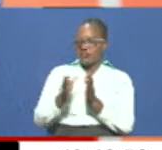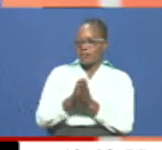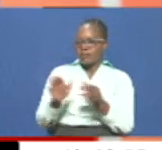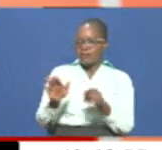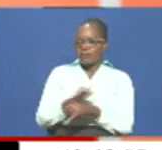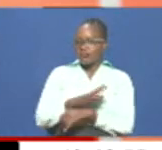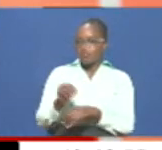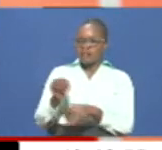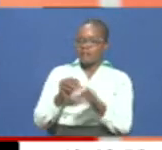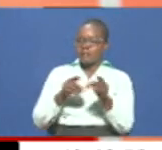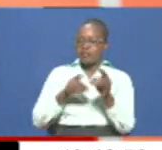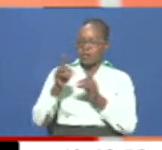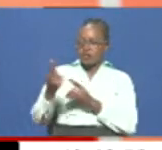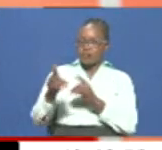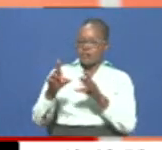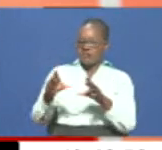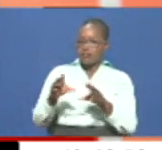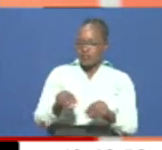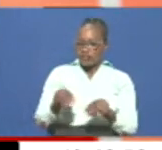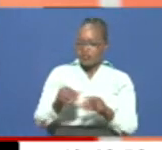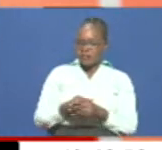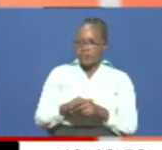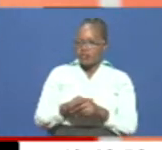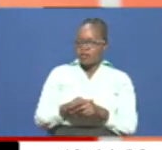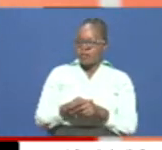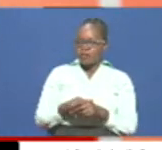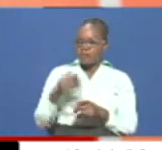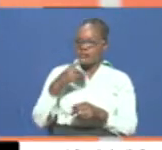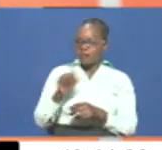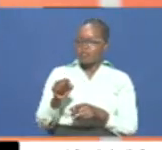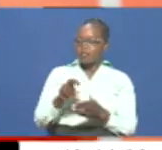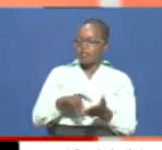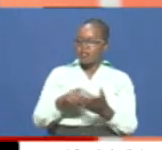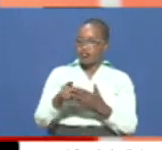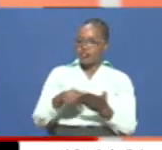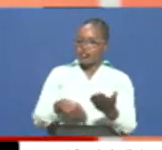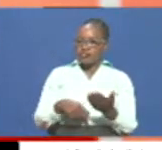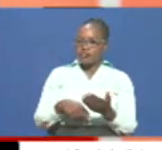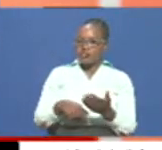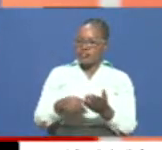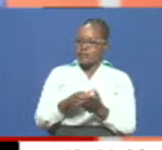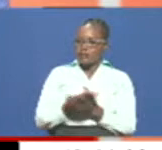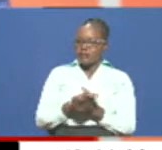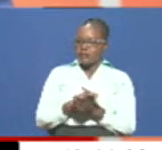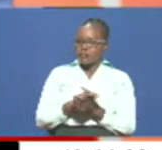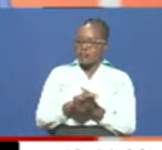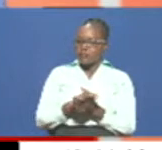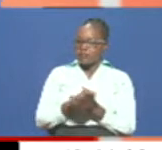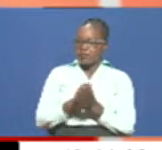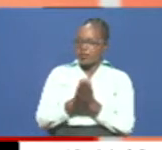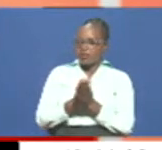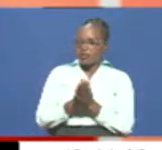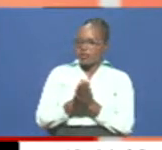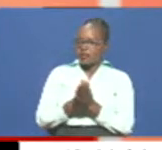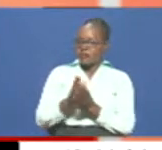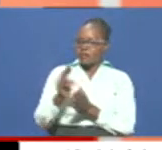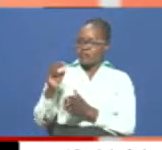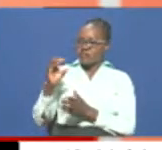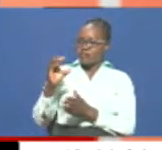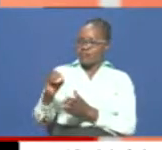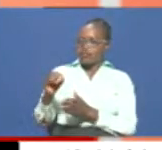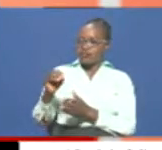direct accepted to the Commonwealth. So what it means now, the National Olympic Committee, and this time it will be the Commonwealth